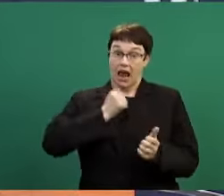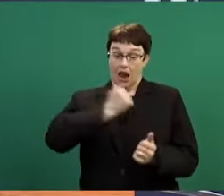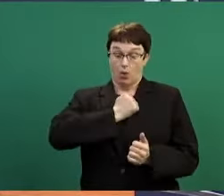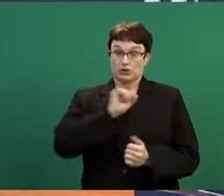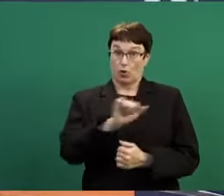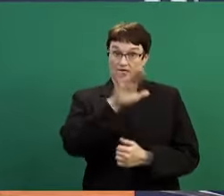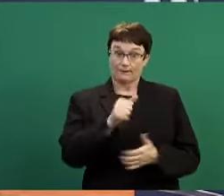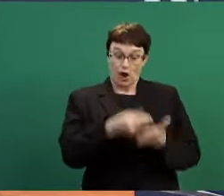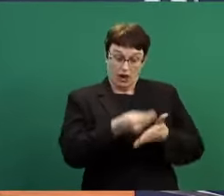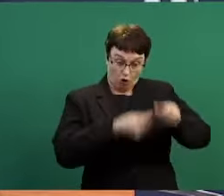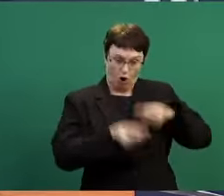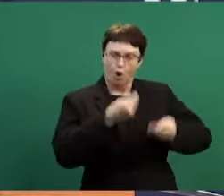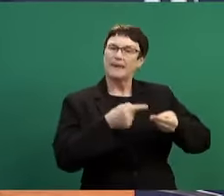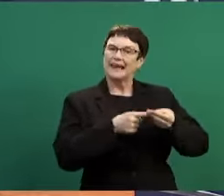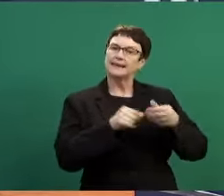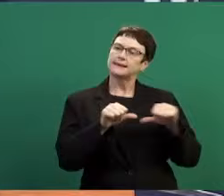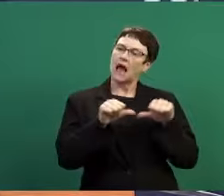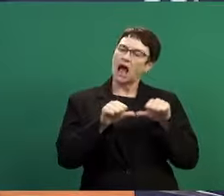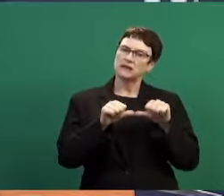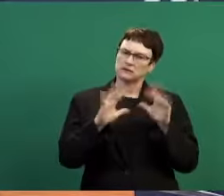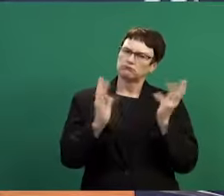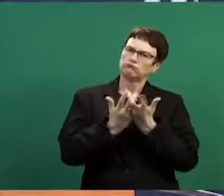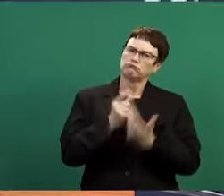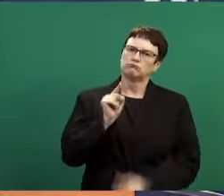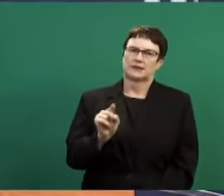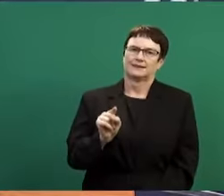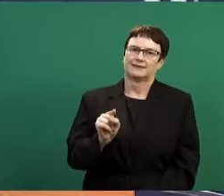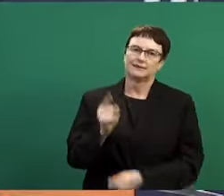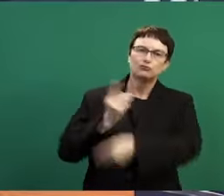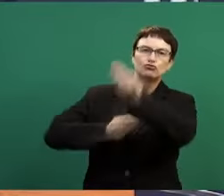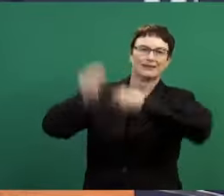Okay, thank you very much. You know,